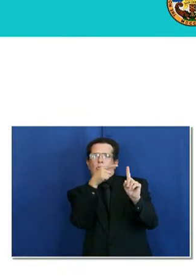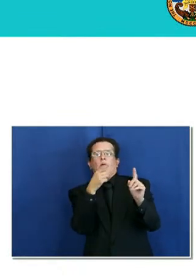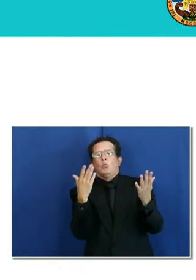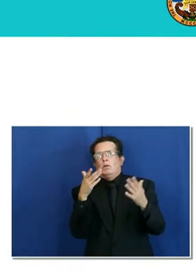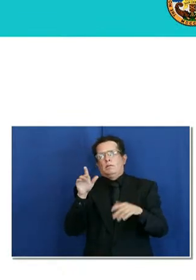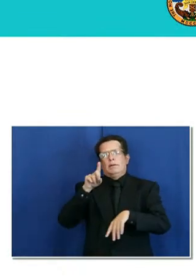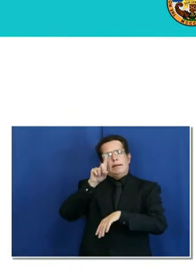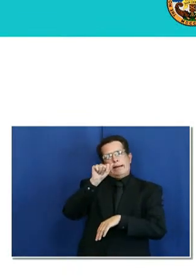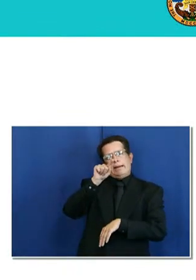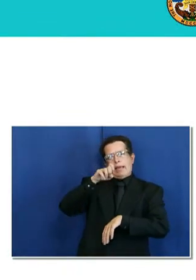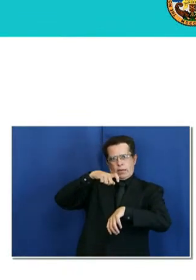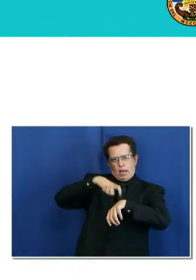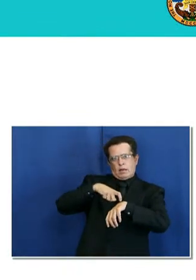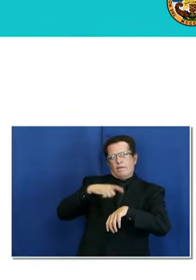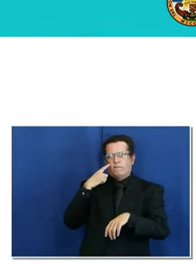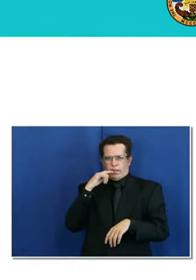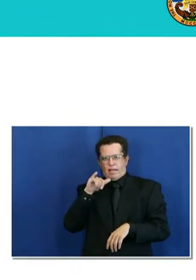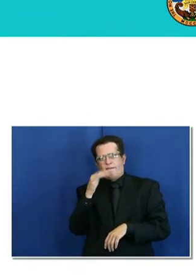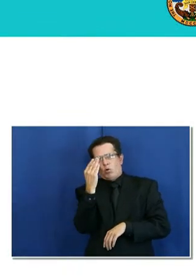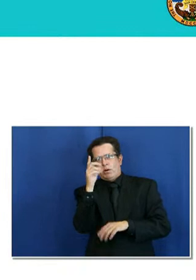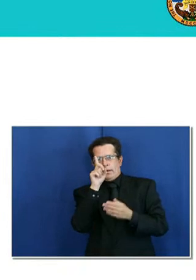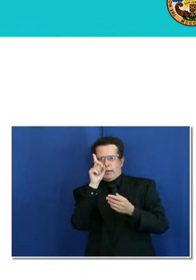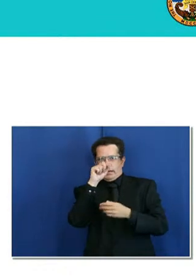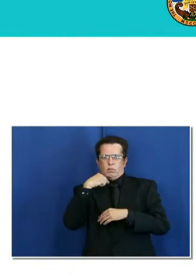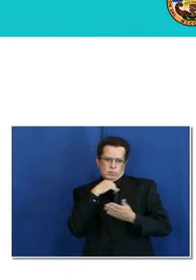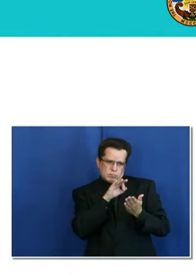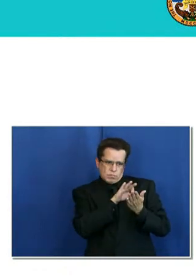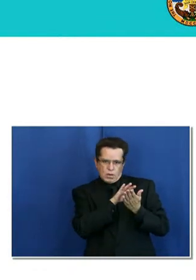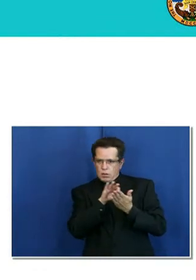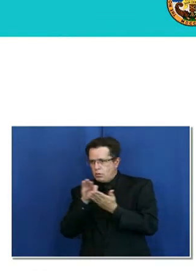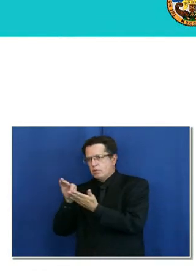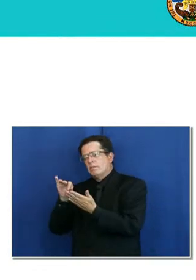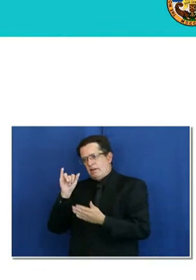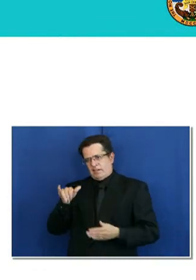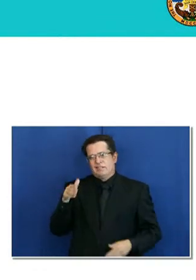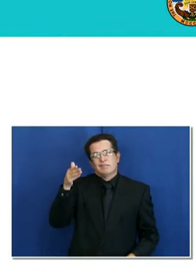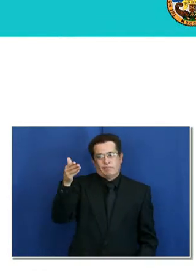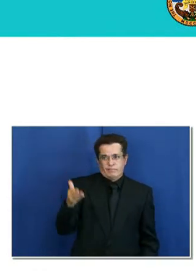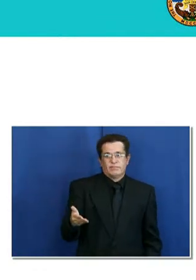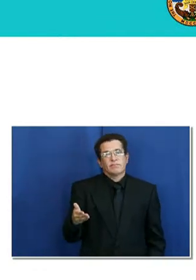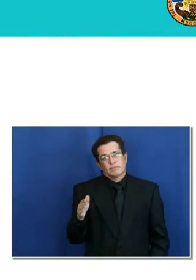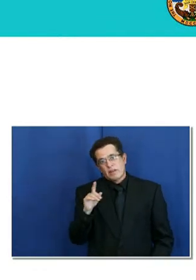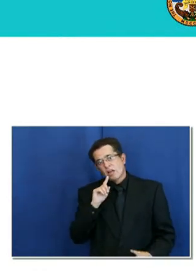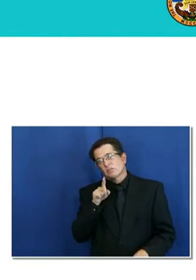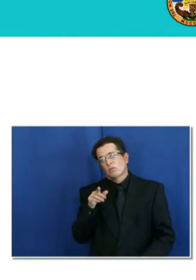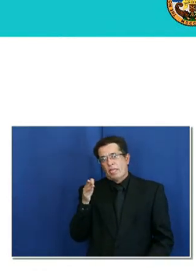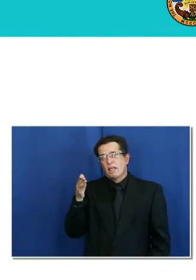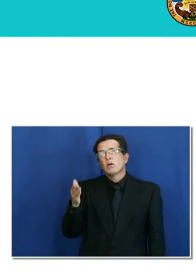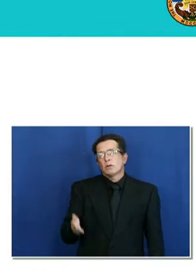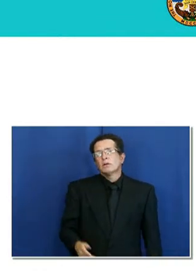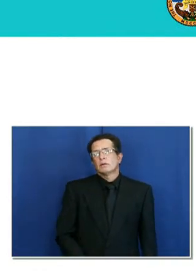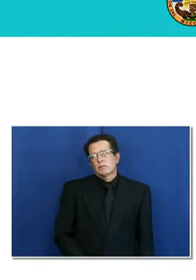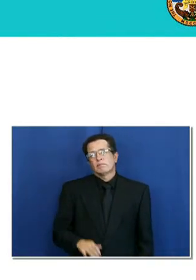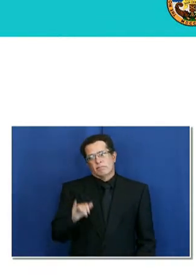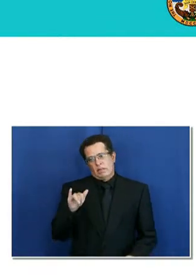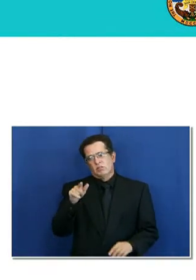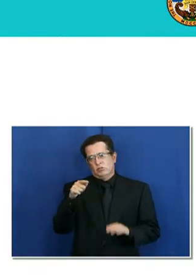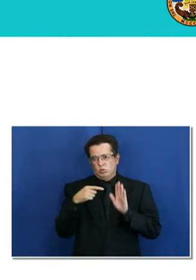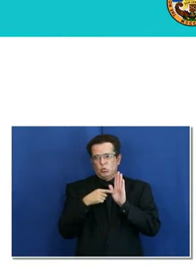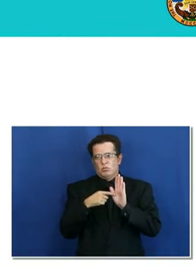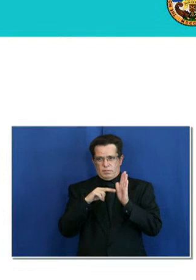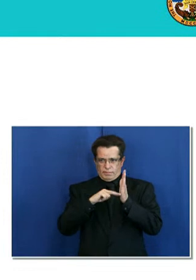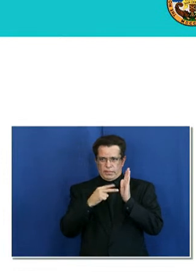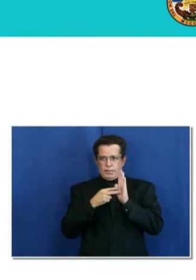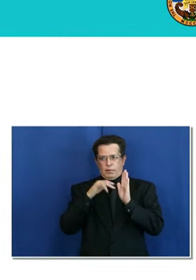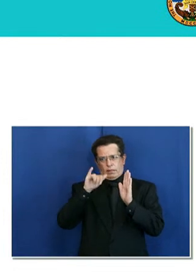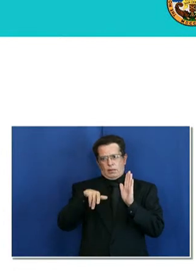dates for the 14-day period after coming off the monitoring list actually is. And that would